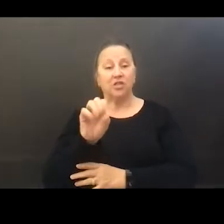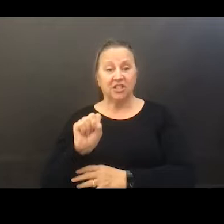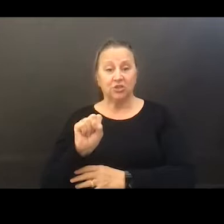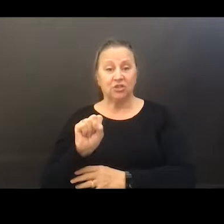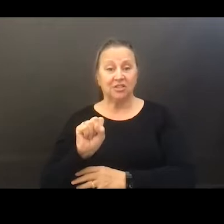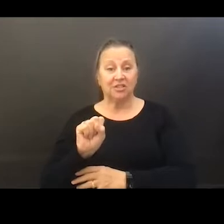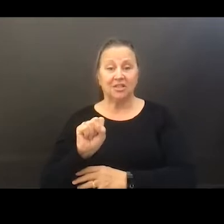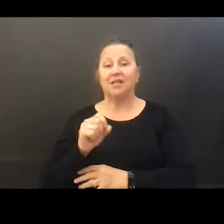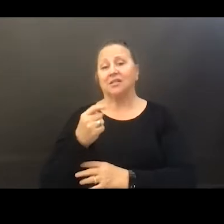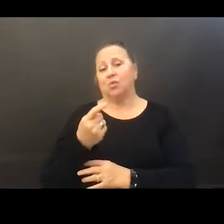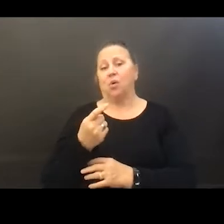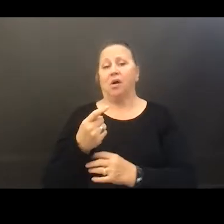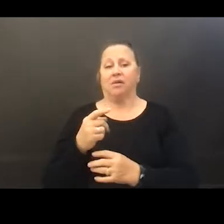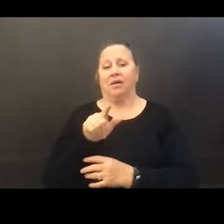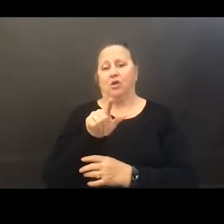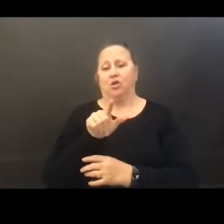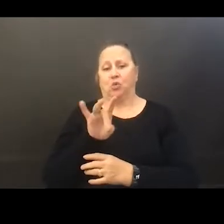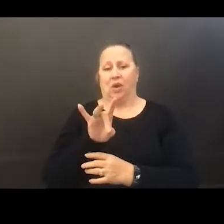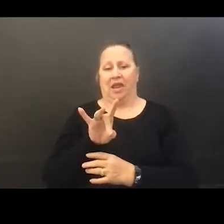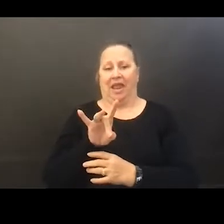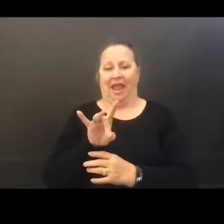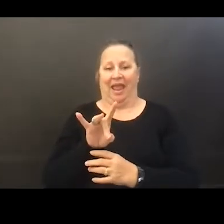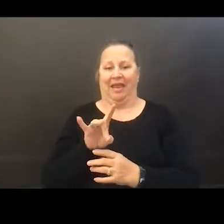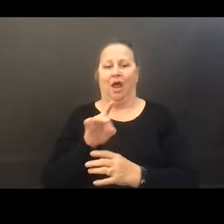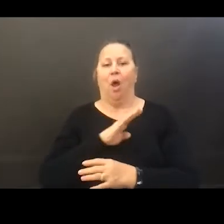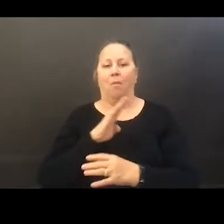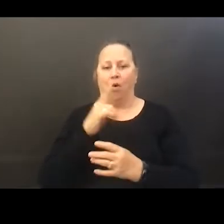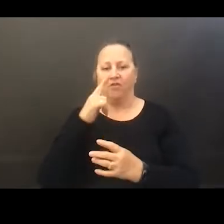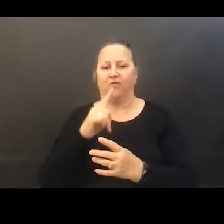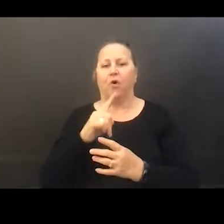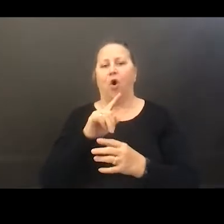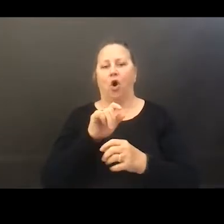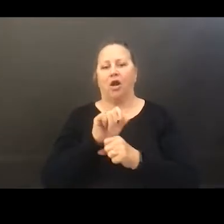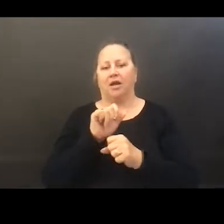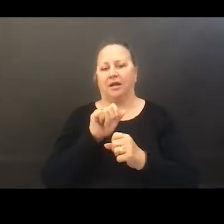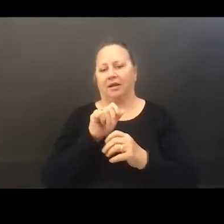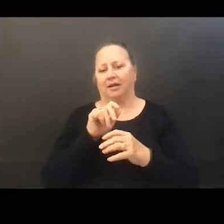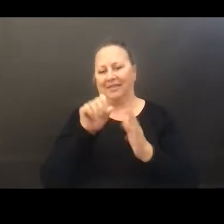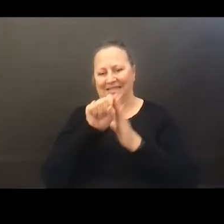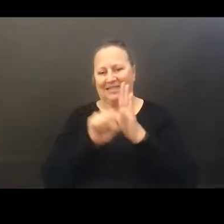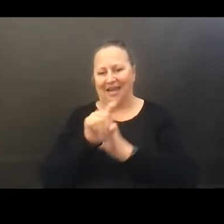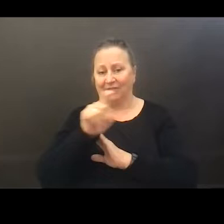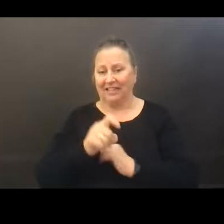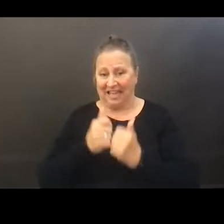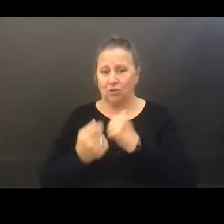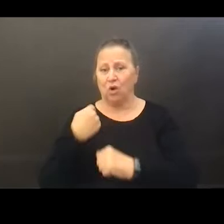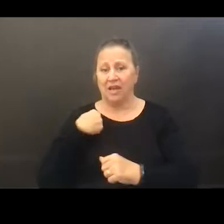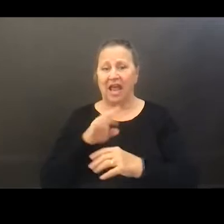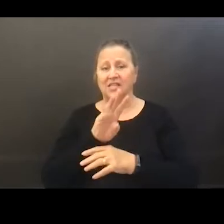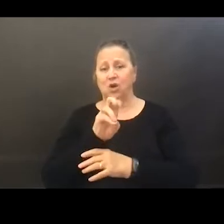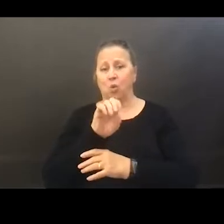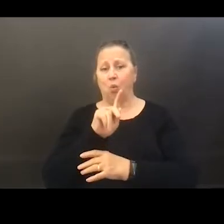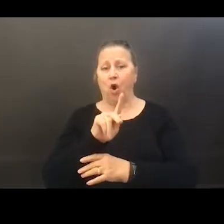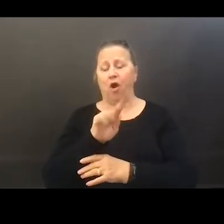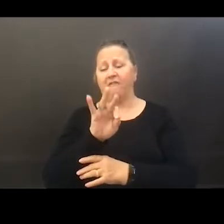28 boards. The rural capital area is one of 28 boards in the state of Texas. Every state has a Workforce Solutions system. Ours in the state of